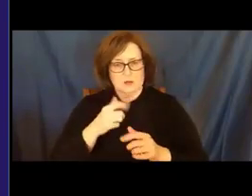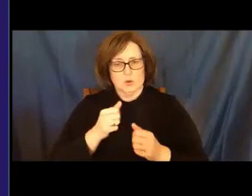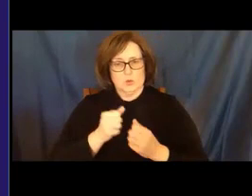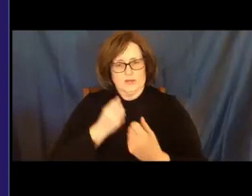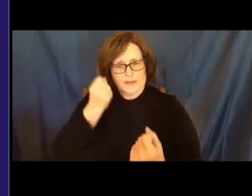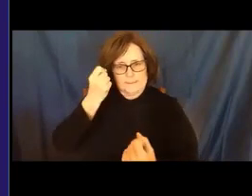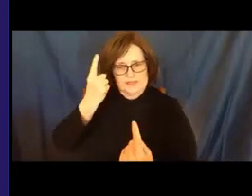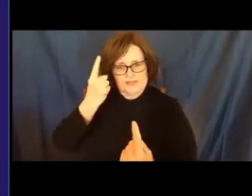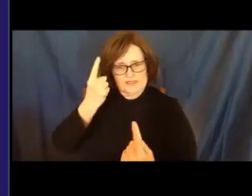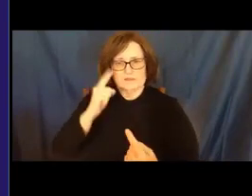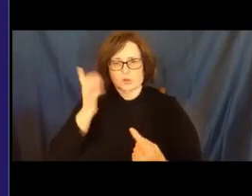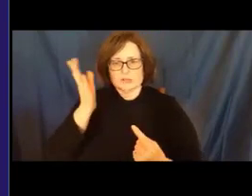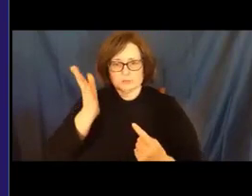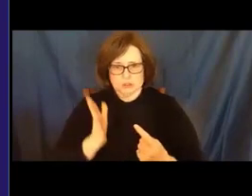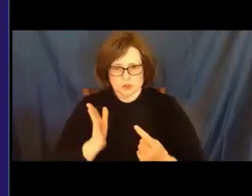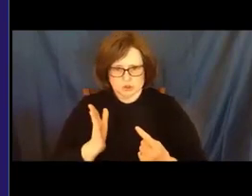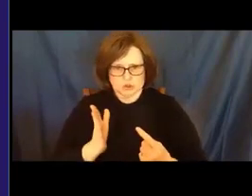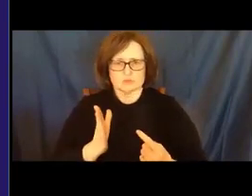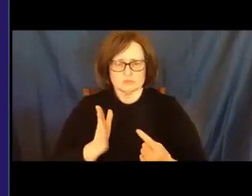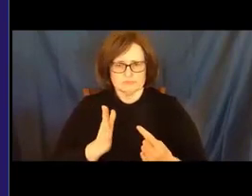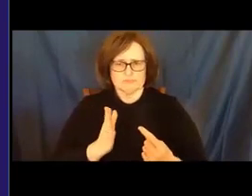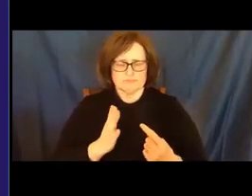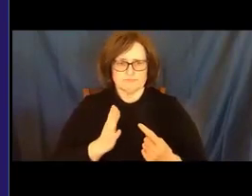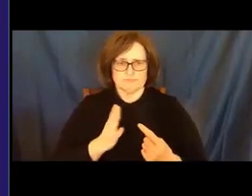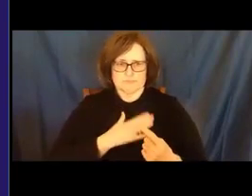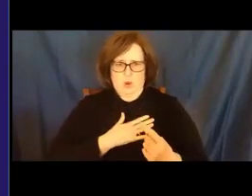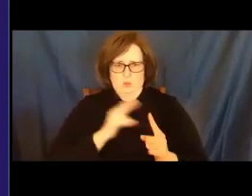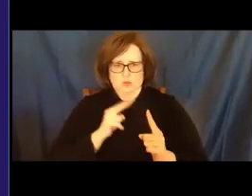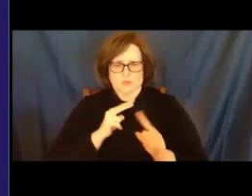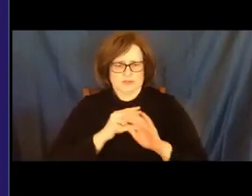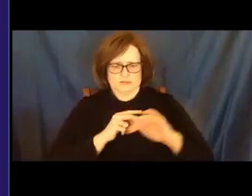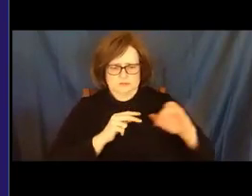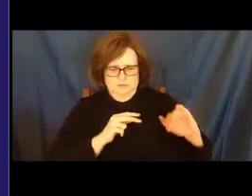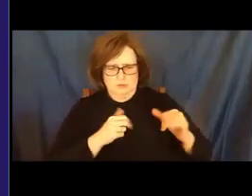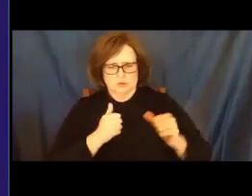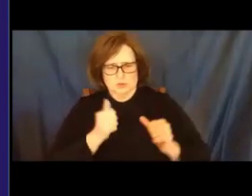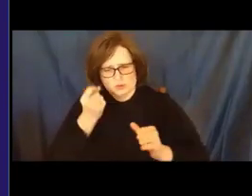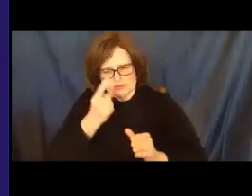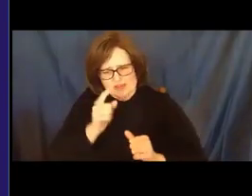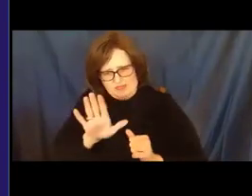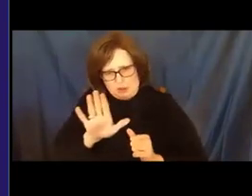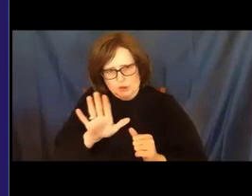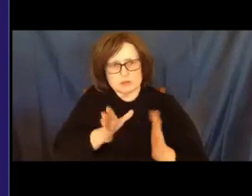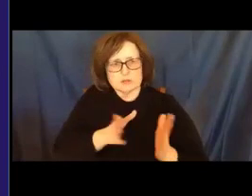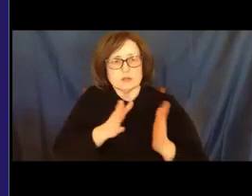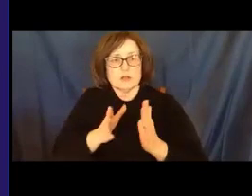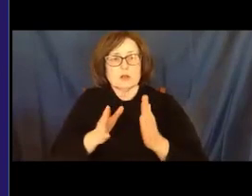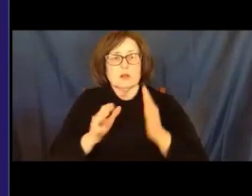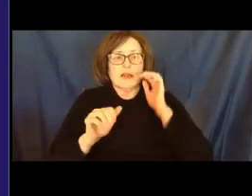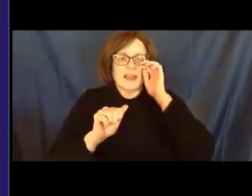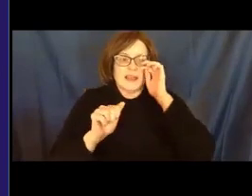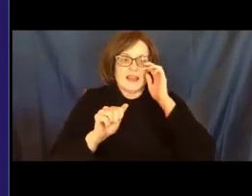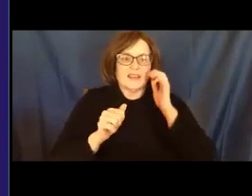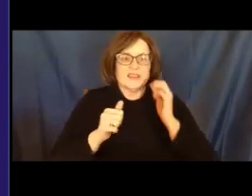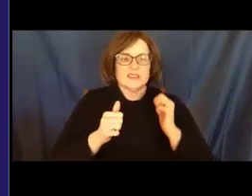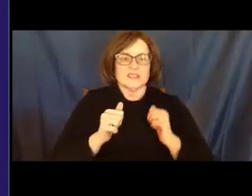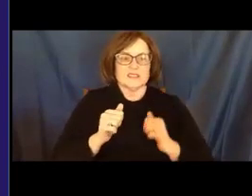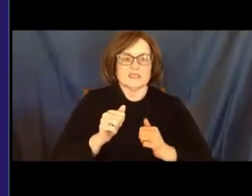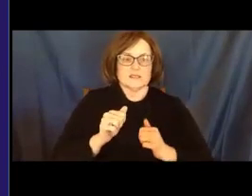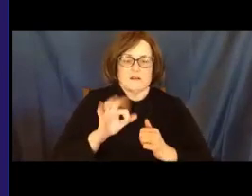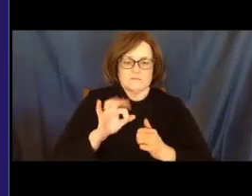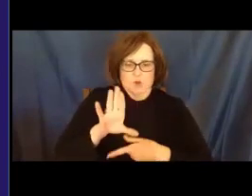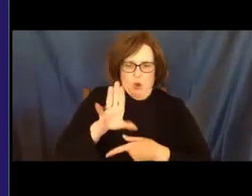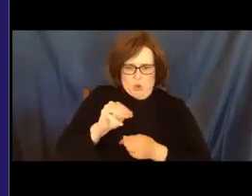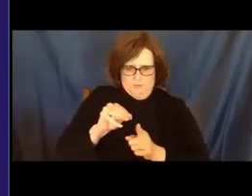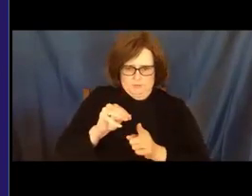own perspective. A, affirm with the goal of building connection. R, respond with the goal